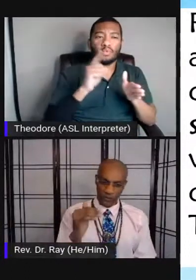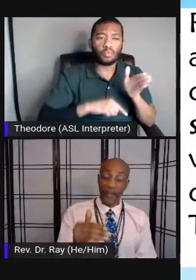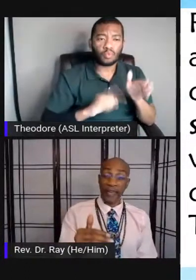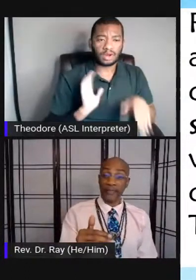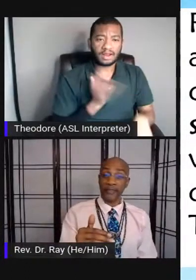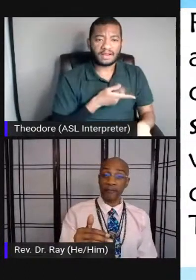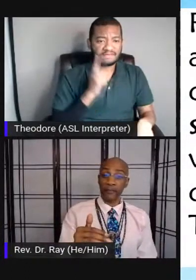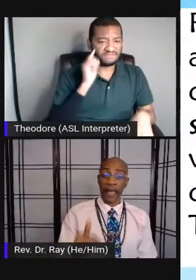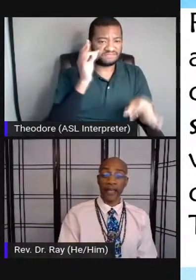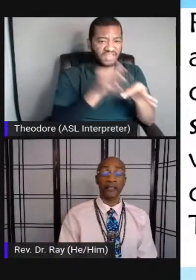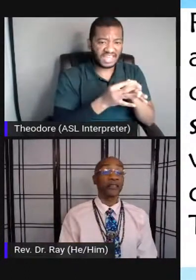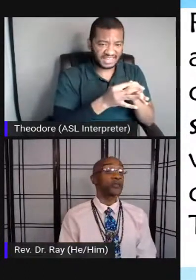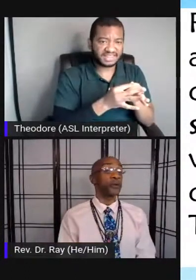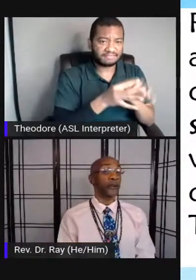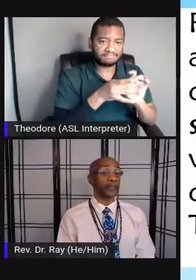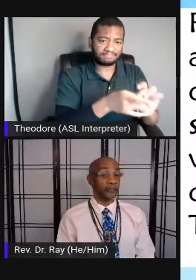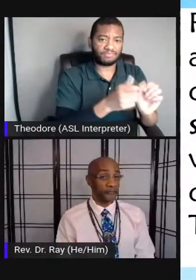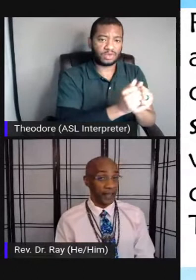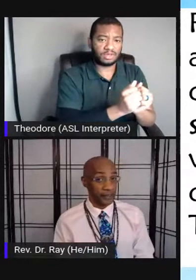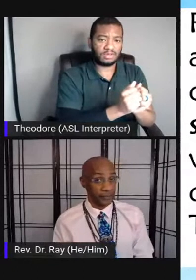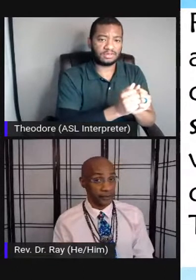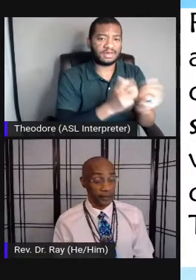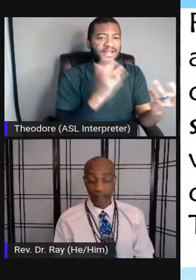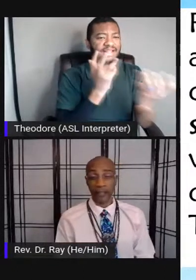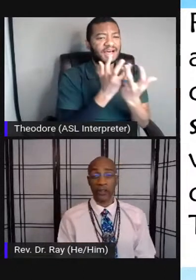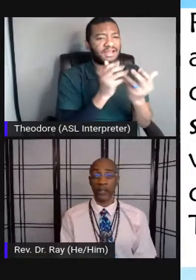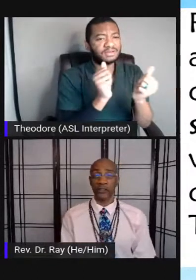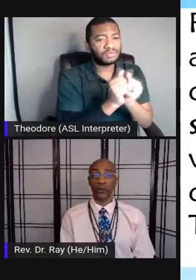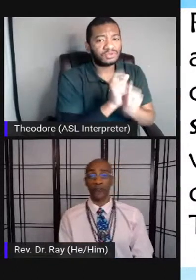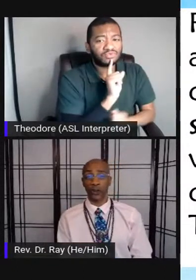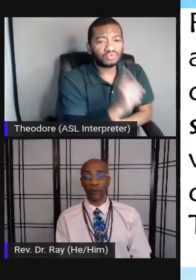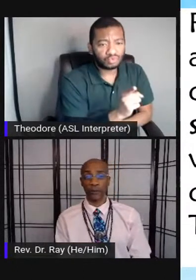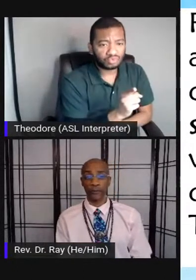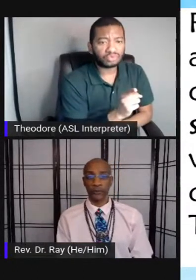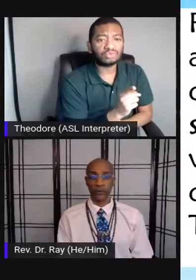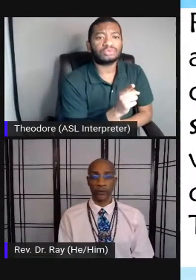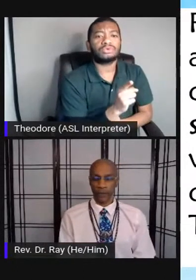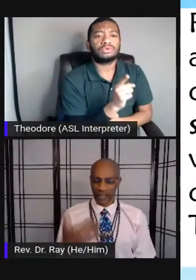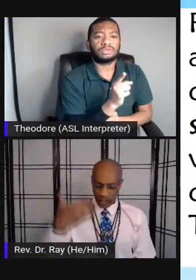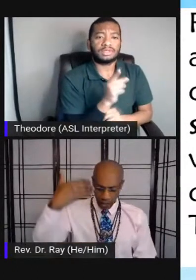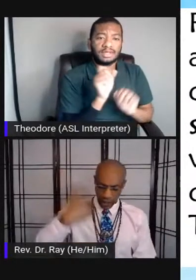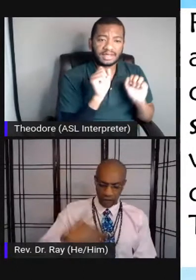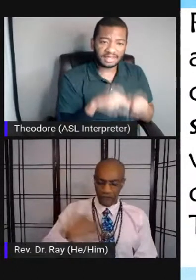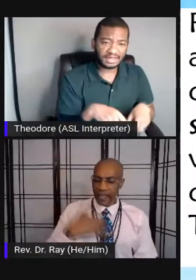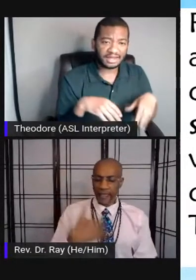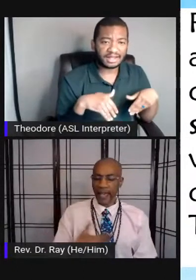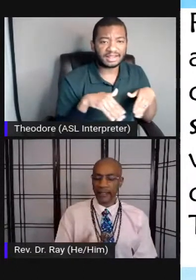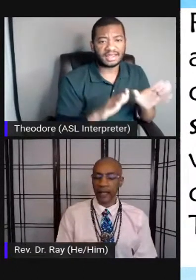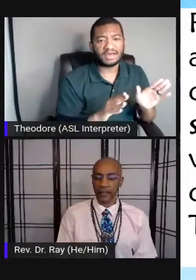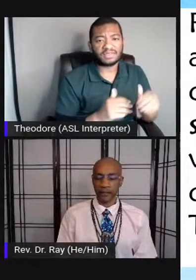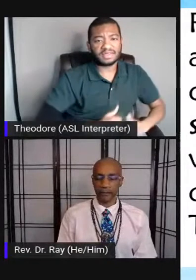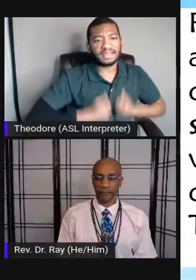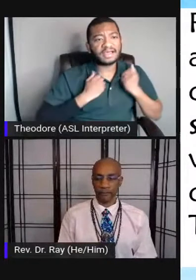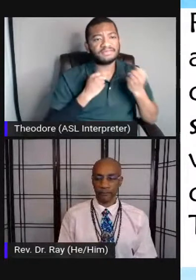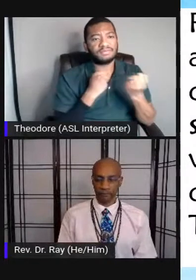To faith as spirit faiths. Yes, I turned that into a verb. Because if faith has